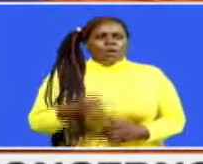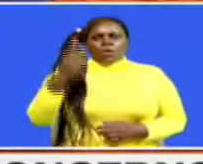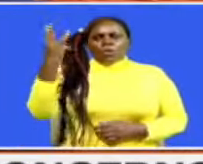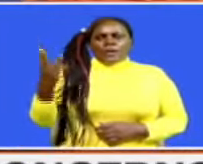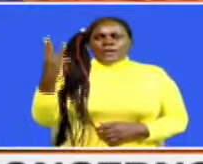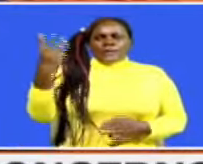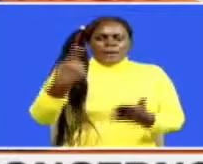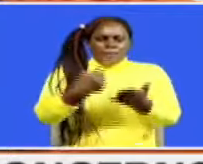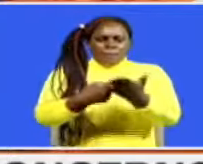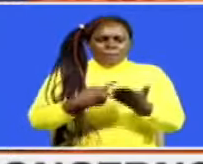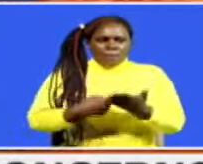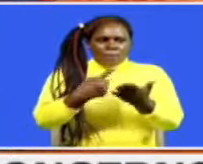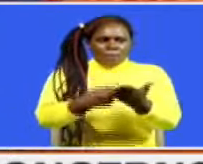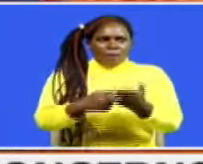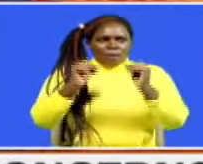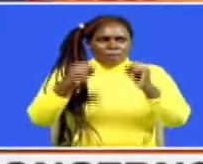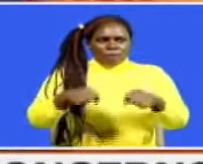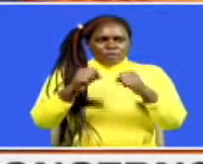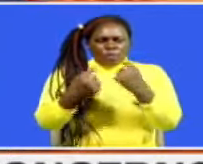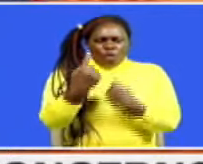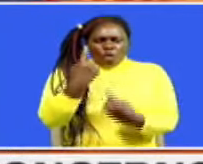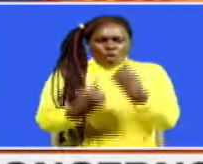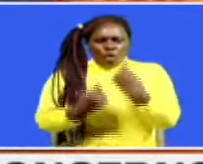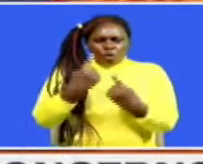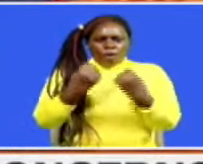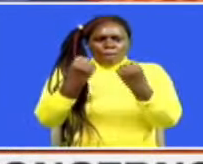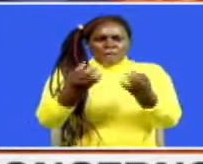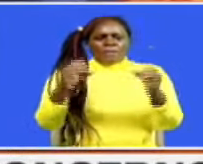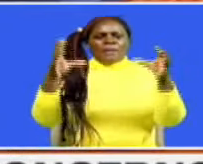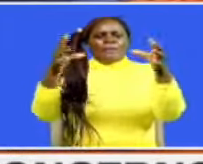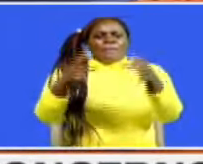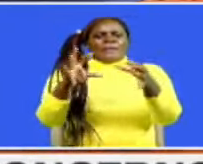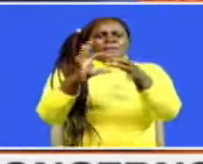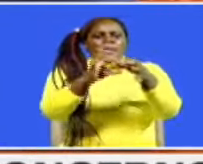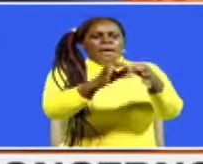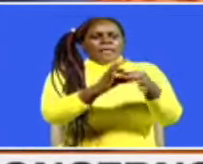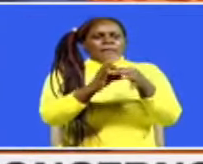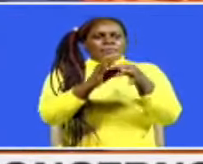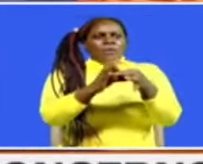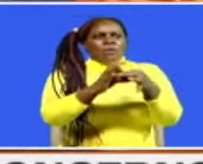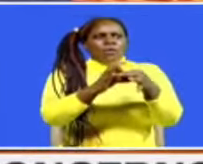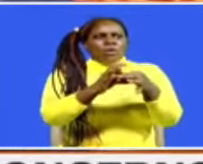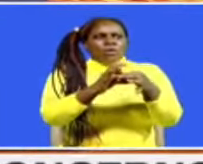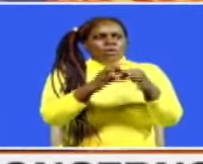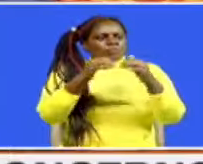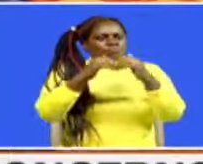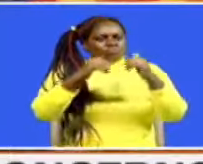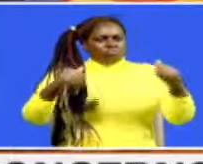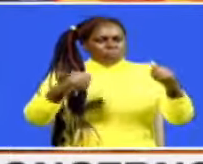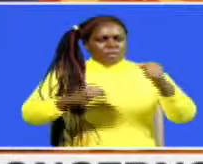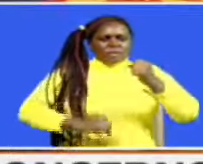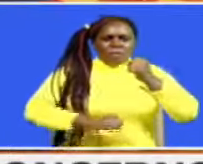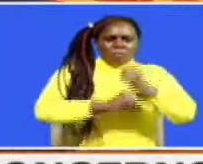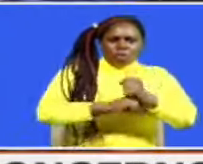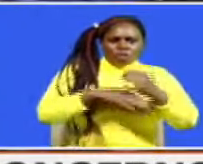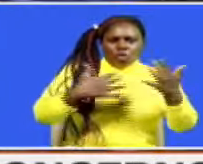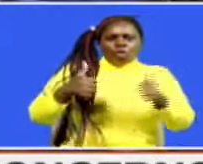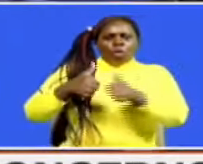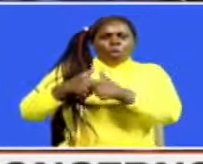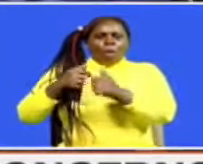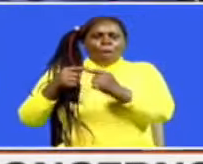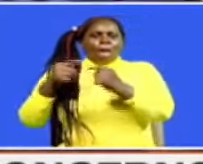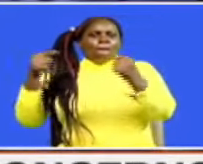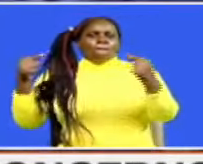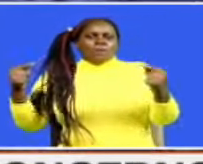Wednesday deliberations could be heated, with several parties in Azimio already divided on whether to support or oppose